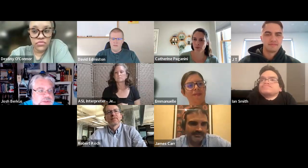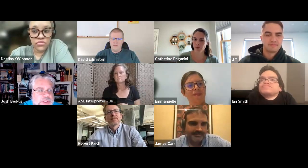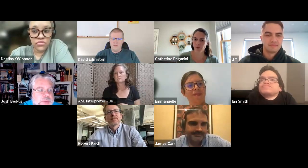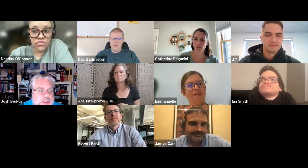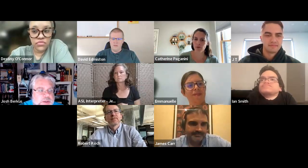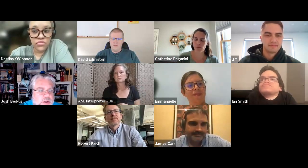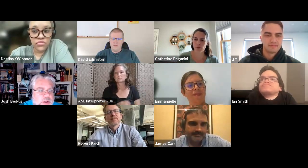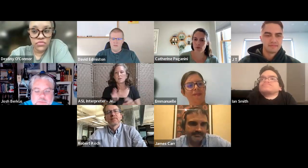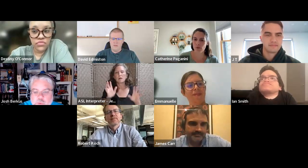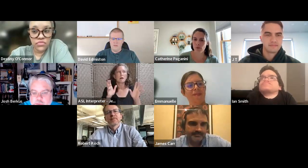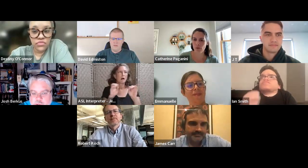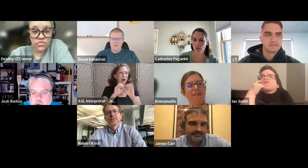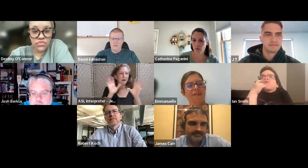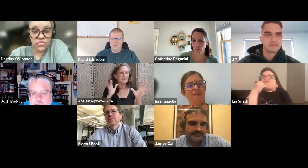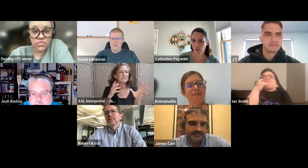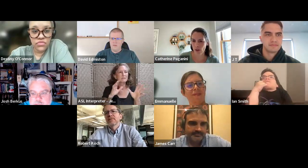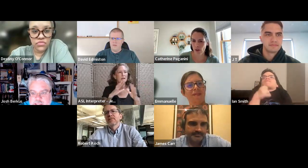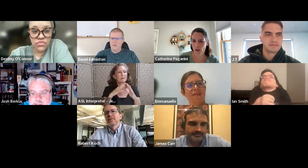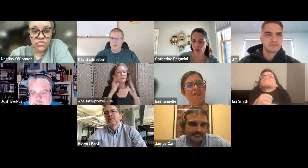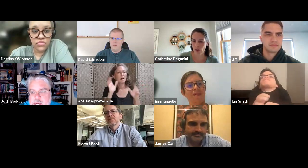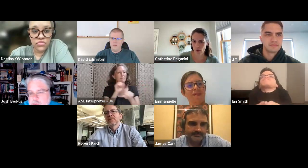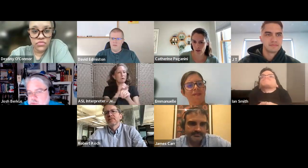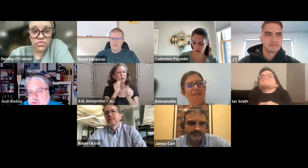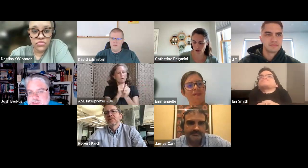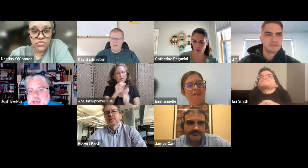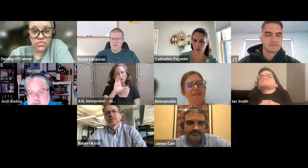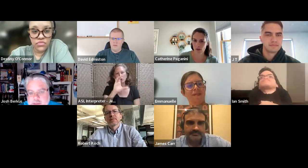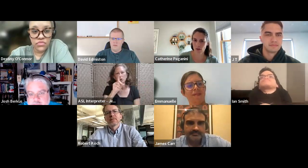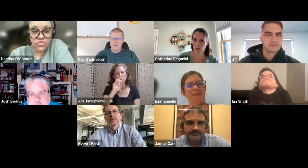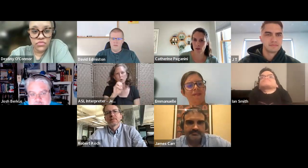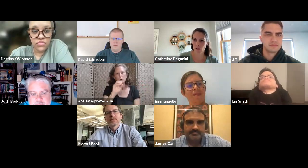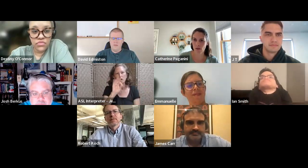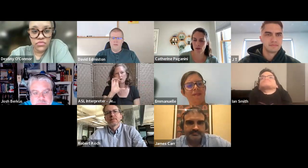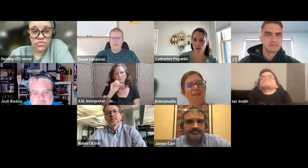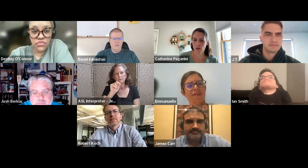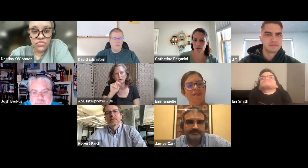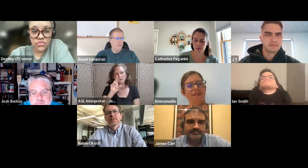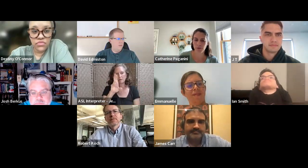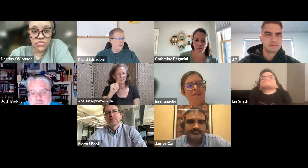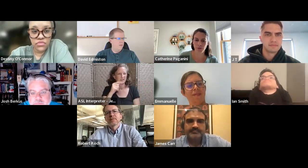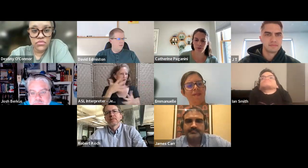There's obviously been a lot of work in the code of conduct, but that's not under this tag.